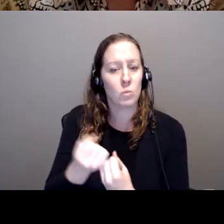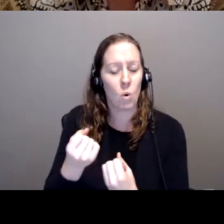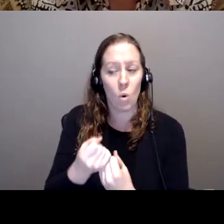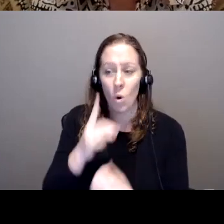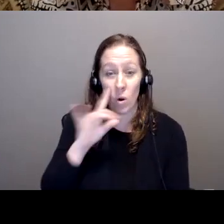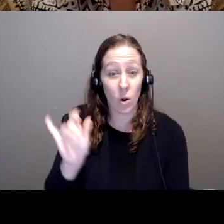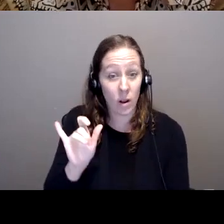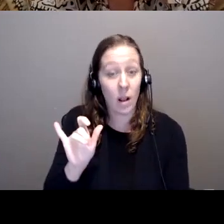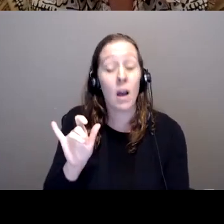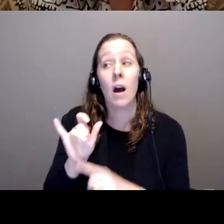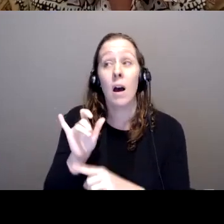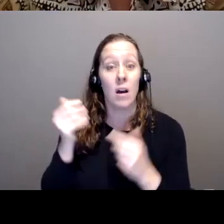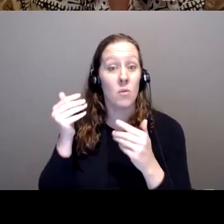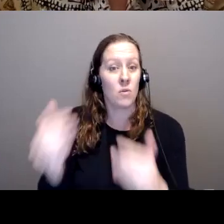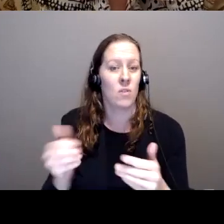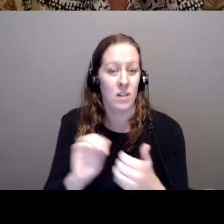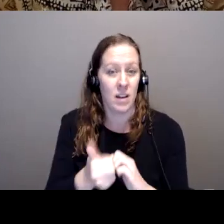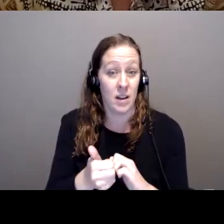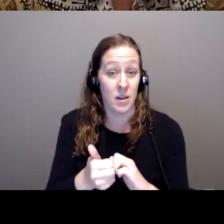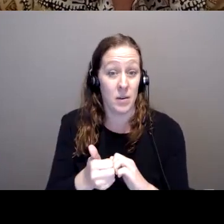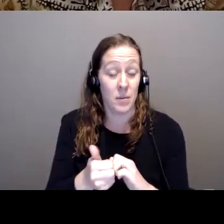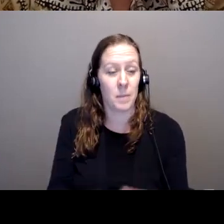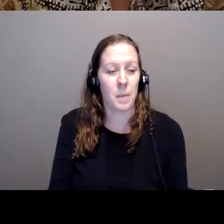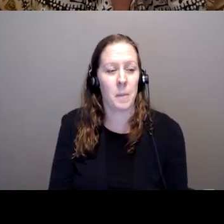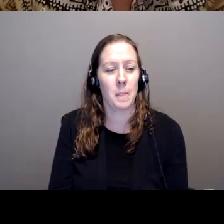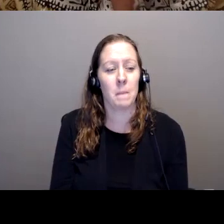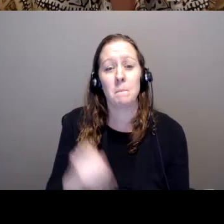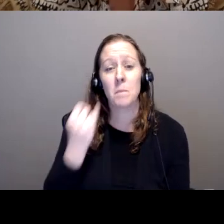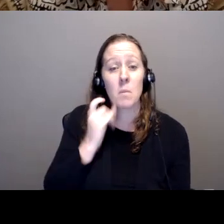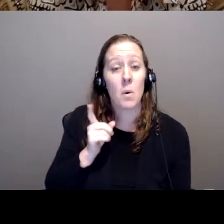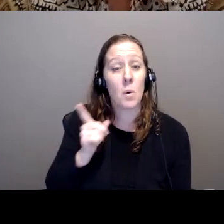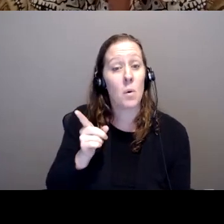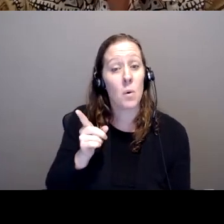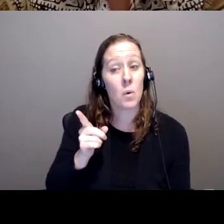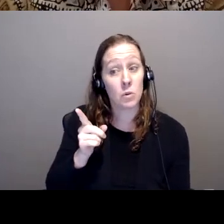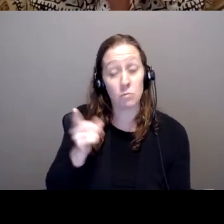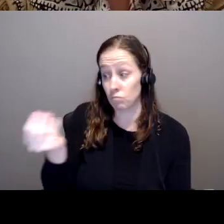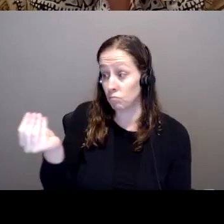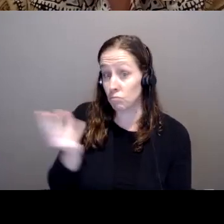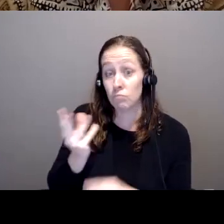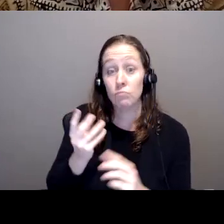forward. So if they identify some support persons,